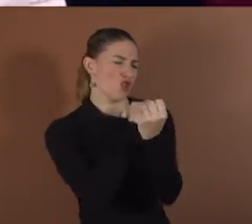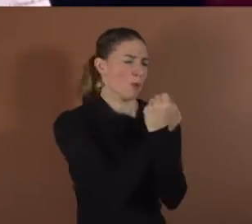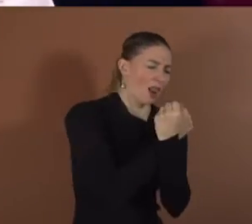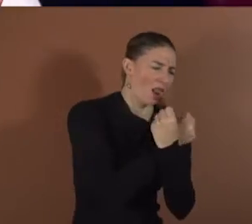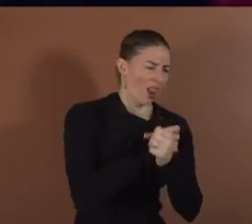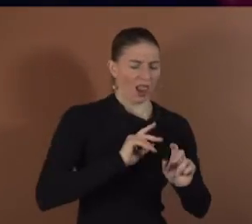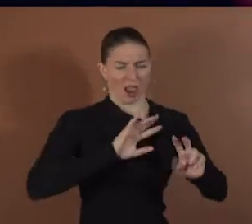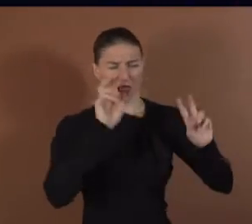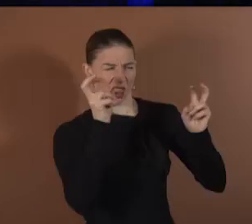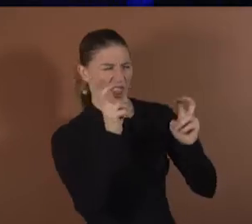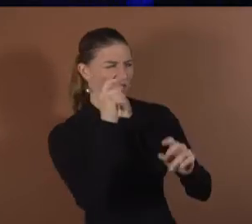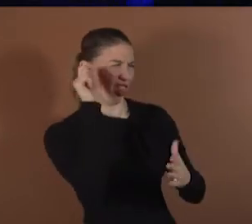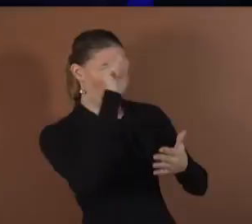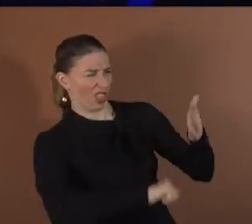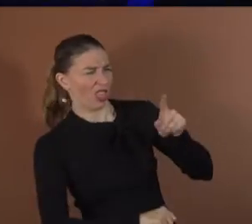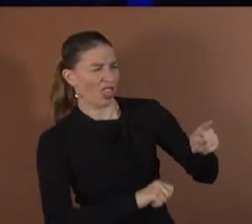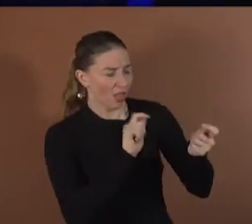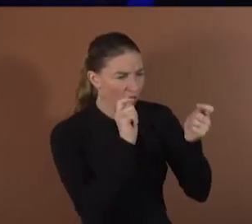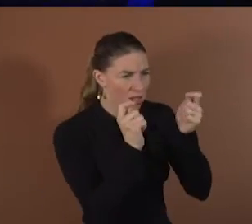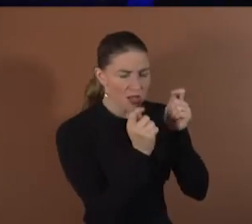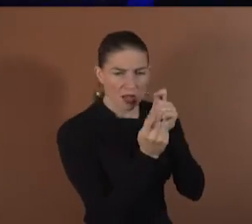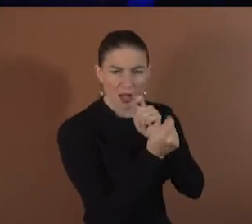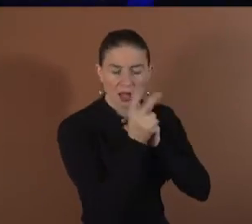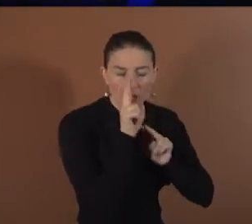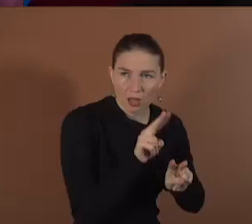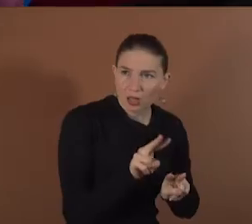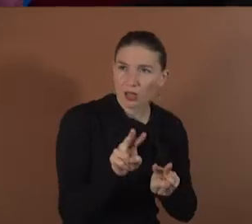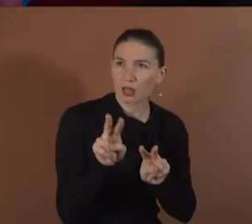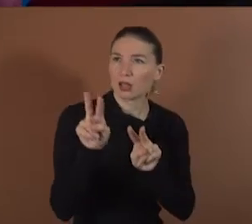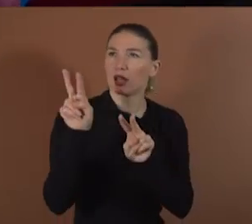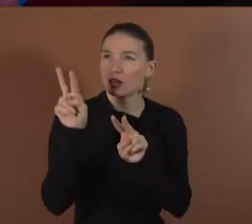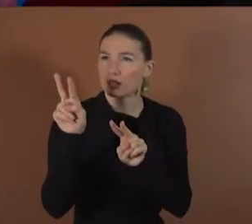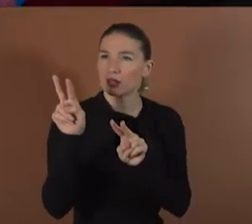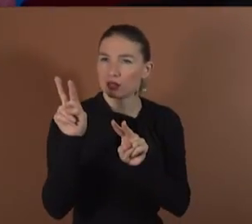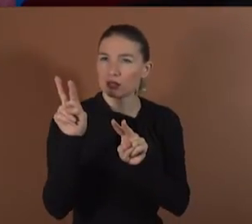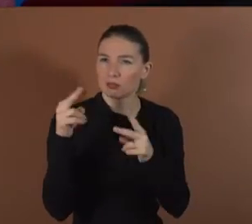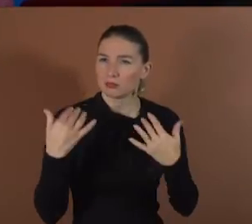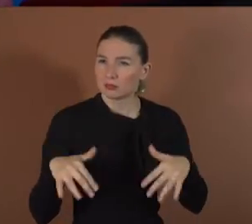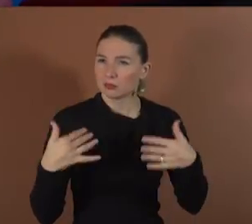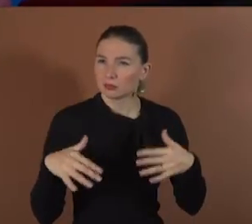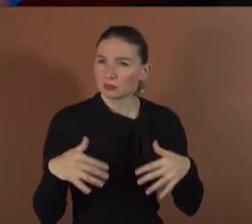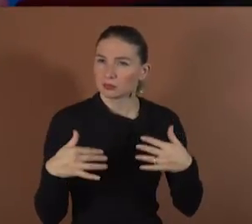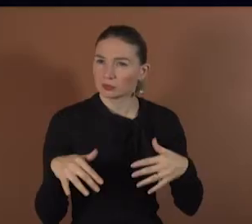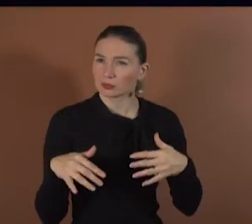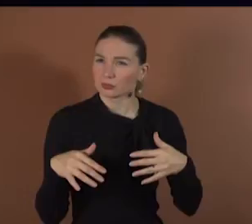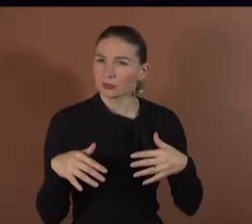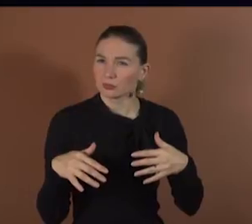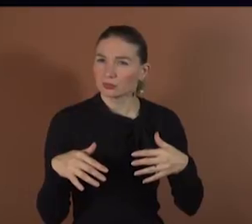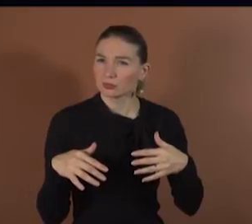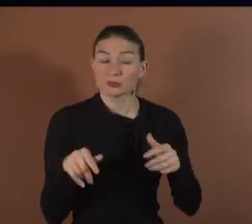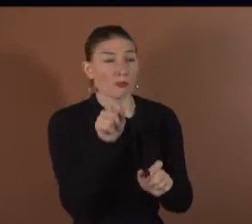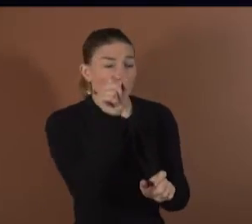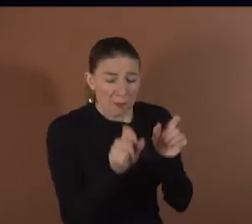heroism in a very short space of time. We got to a moment where, in fact, people were standing up and